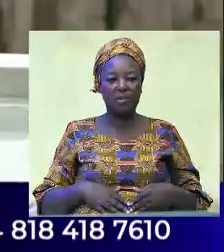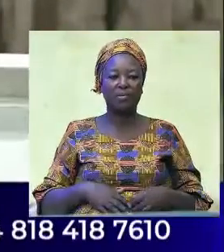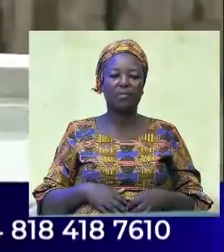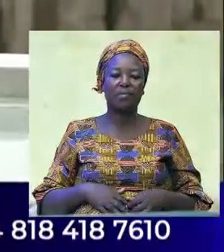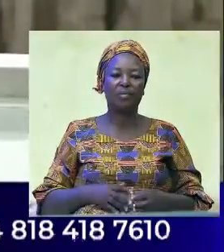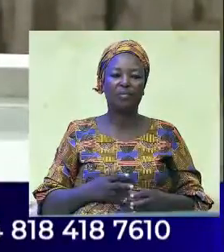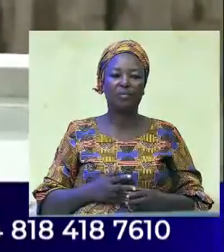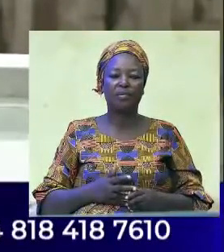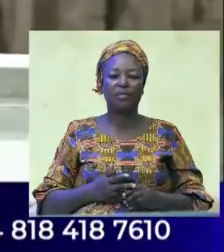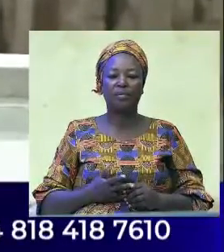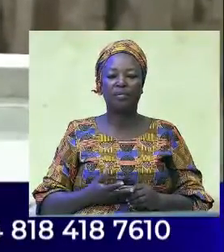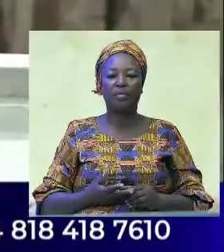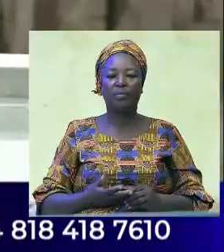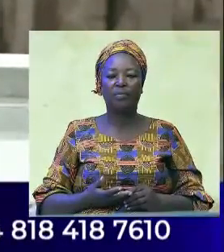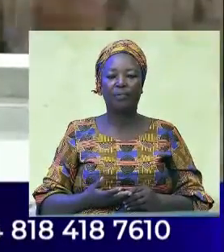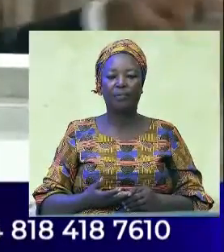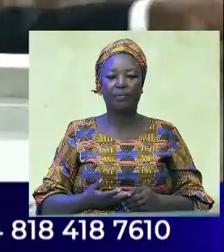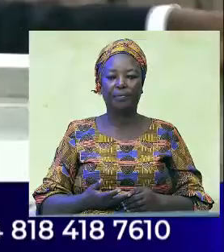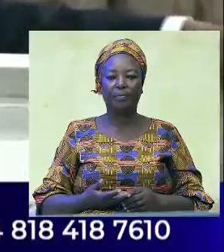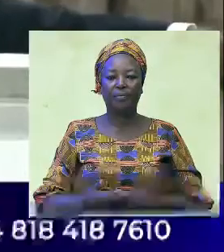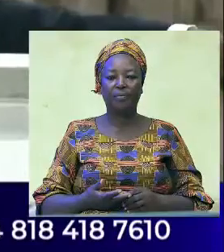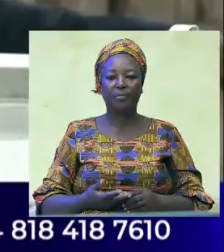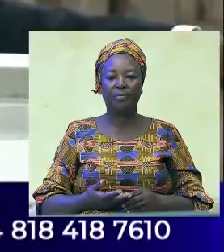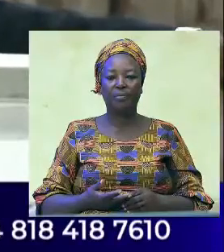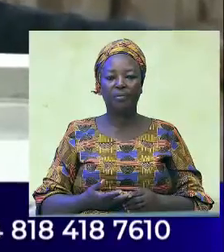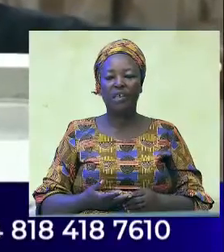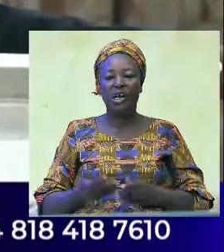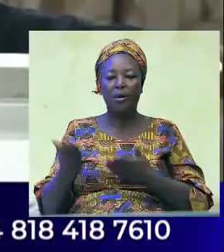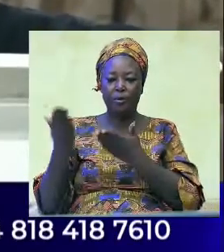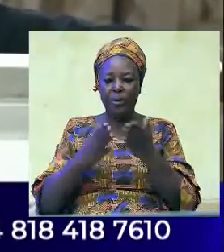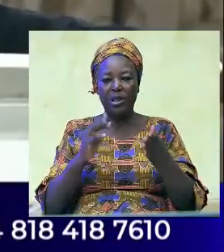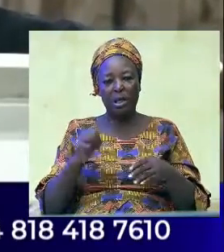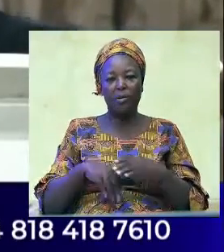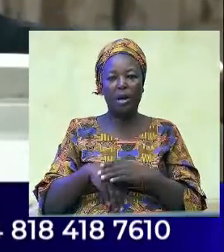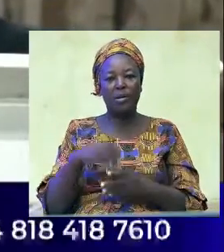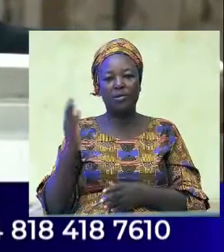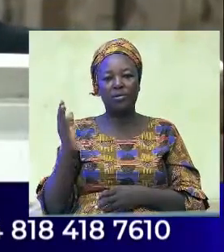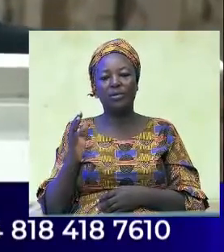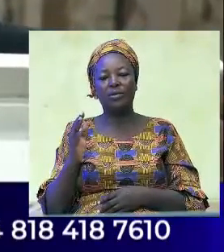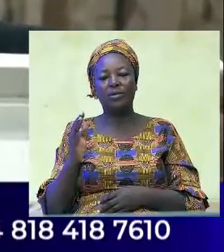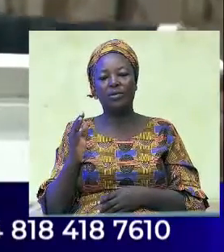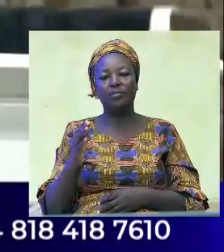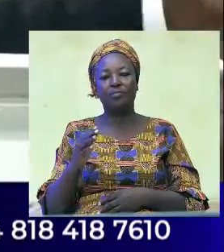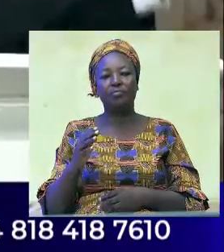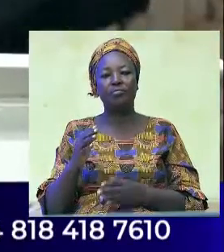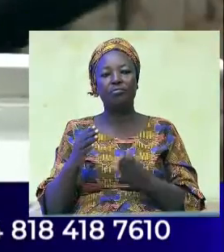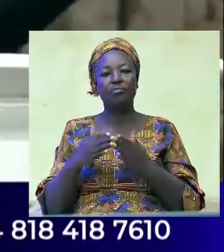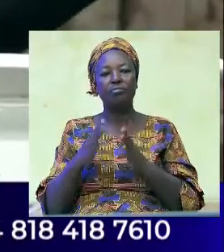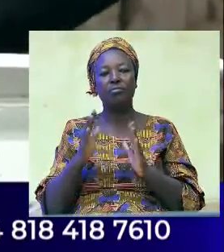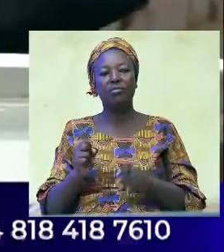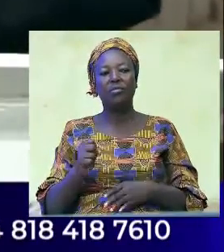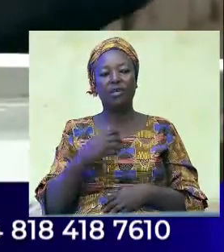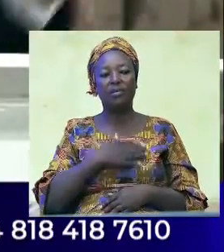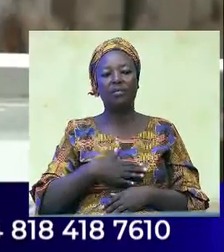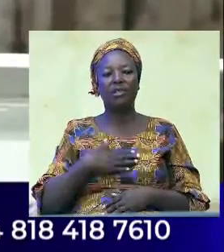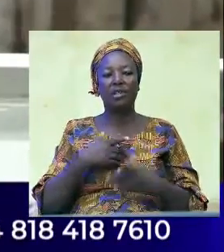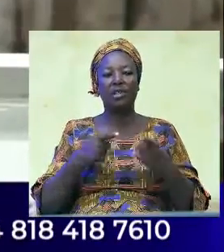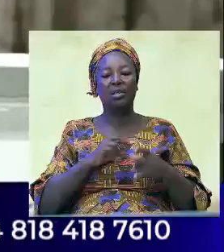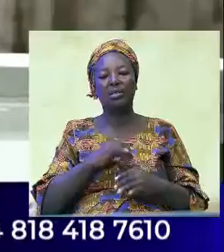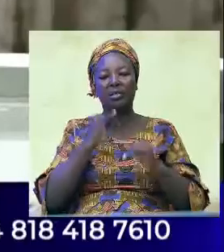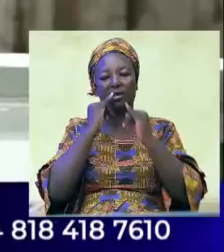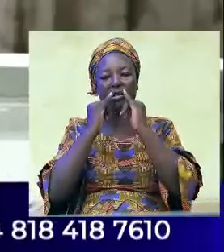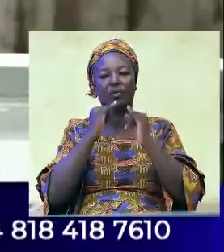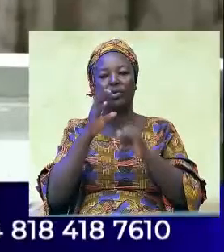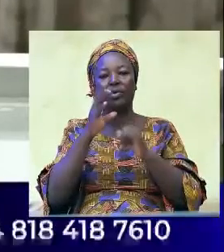As you describe your miracle, come to hall number 6. Our leaders are there. Bring them out. Bring them